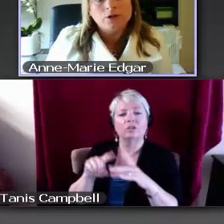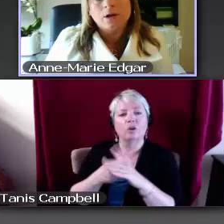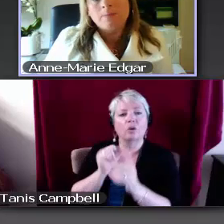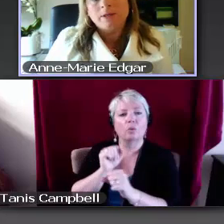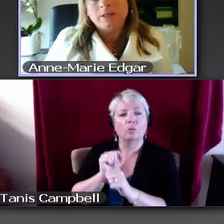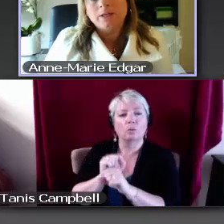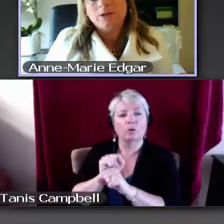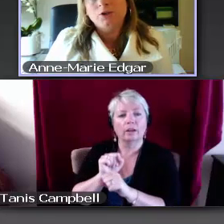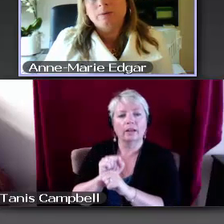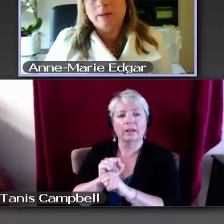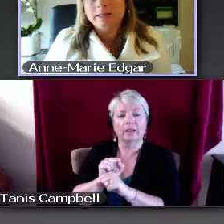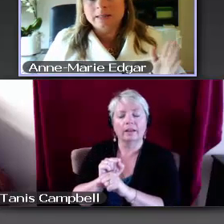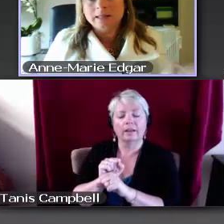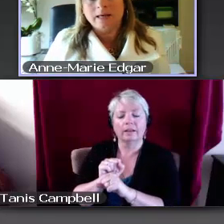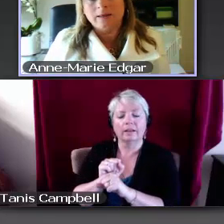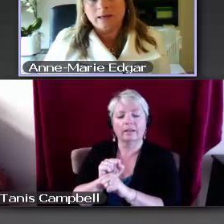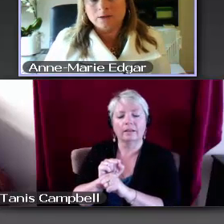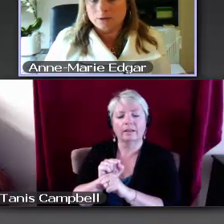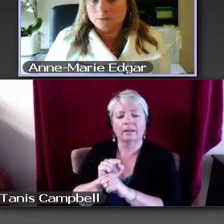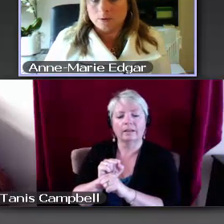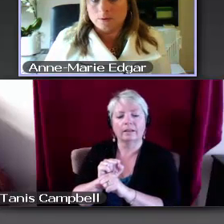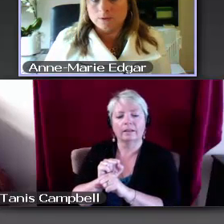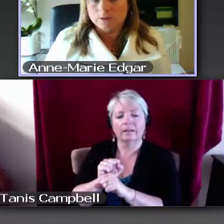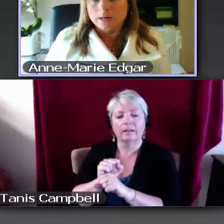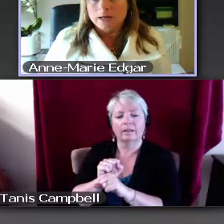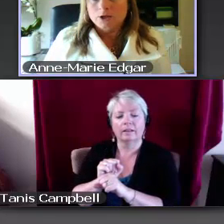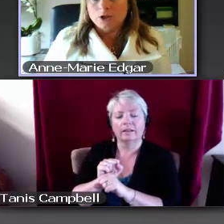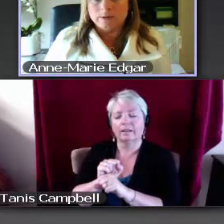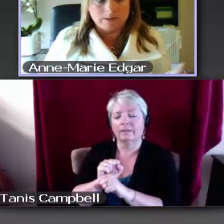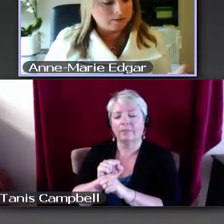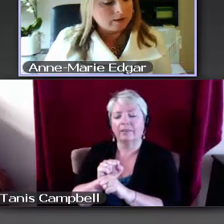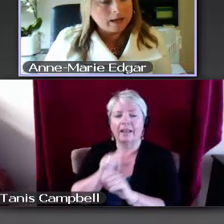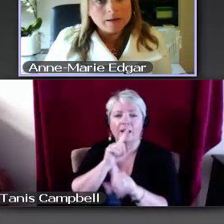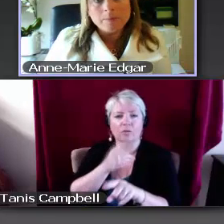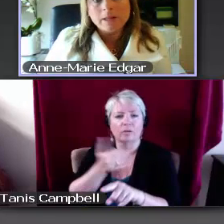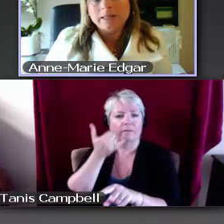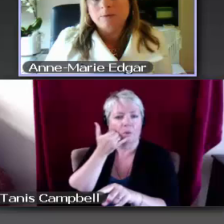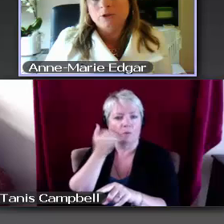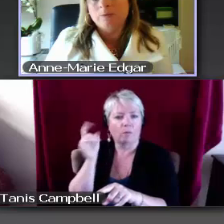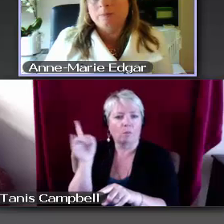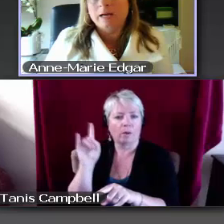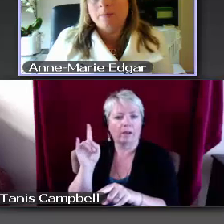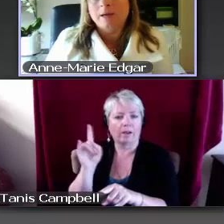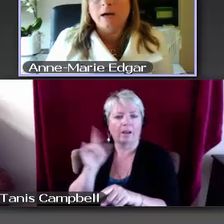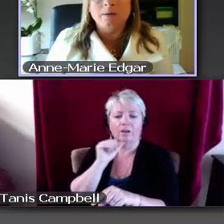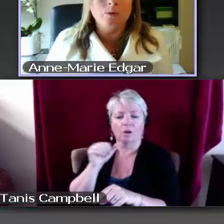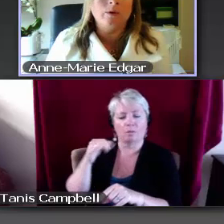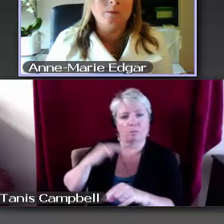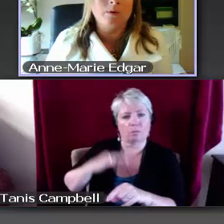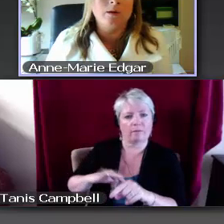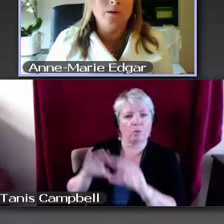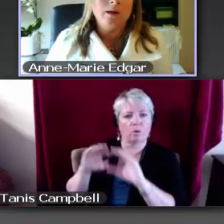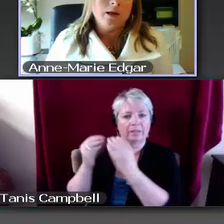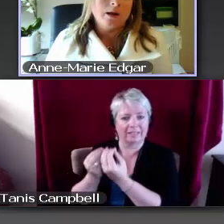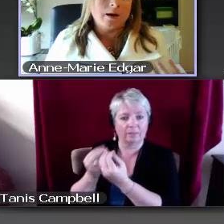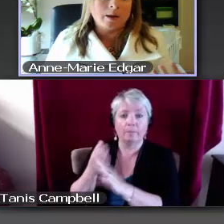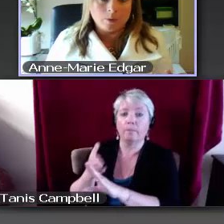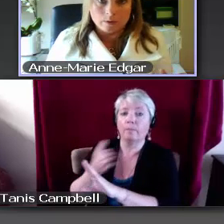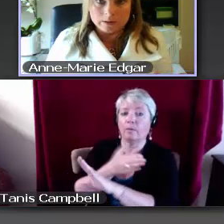Before she took IBD, she would basically hit the end of the road. She was hitting a place where she was becoming